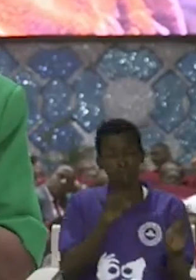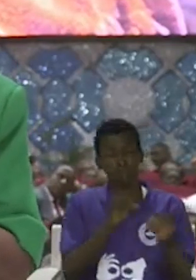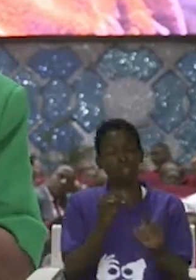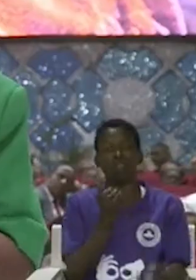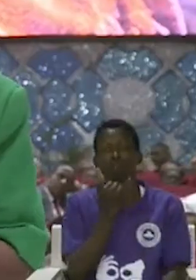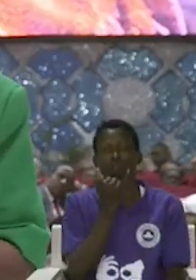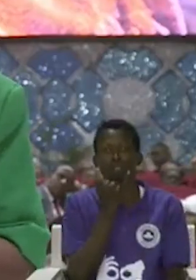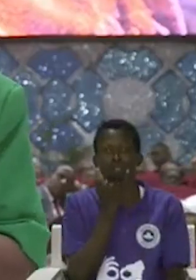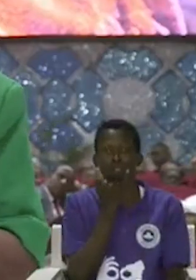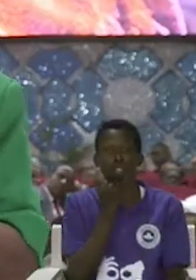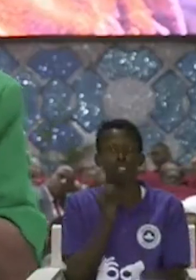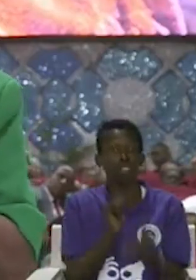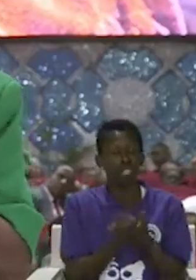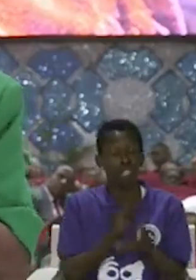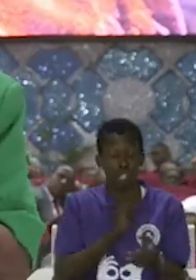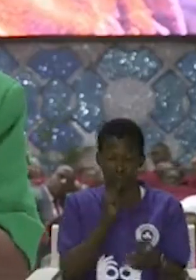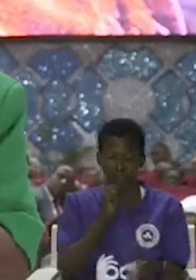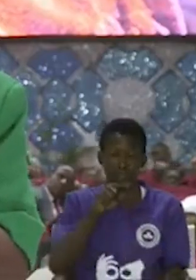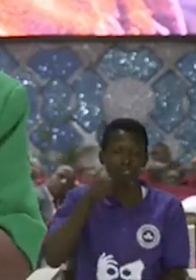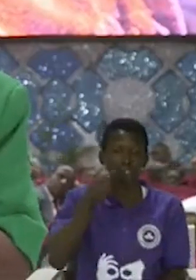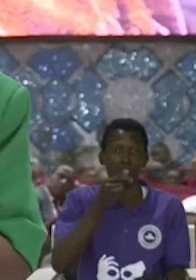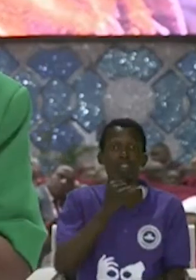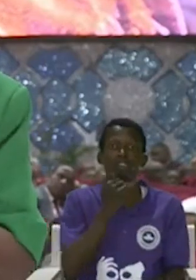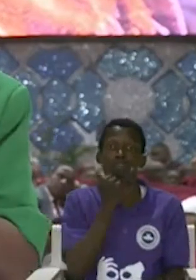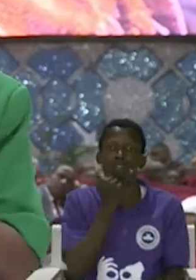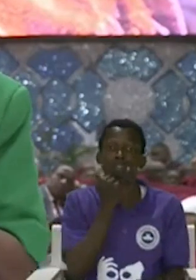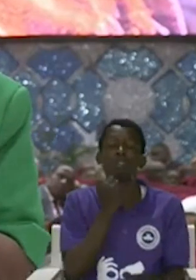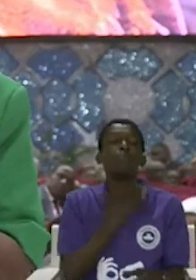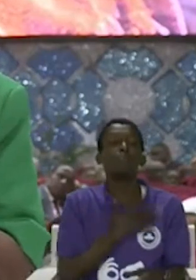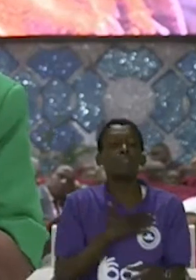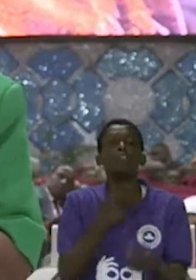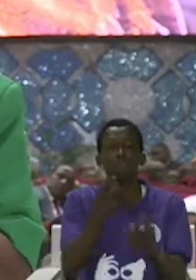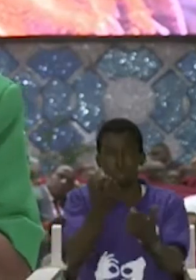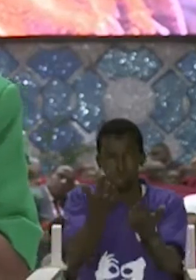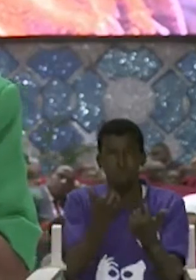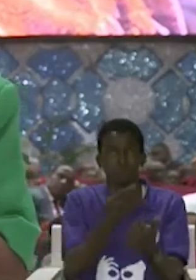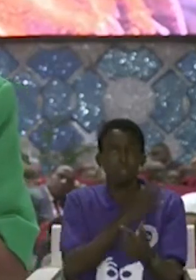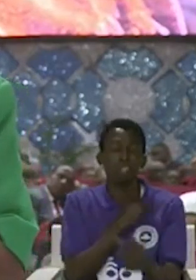I'm saying wrong, please come and tell me.